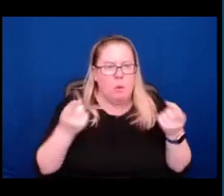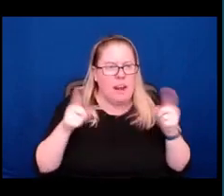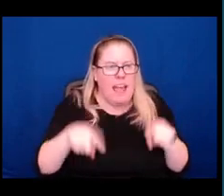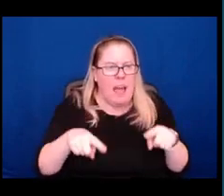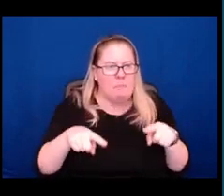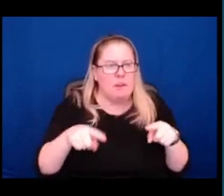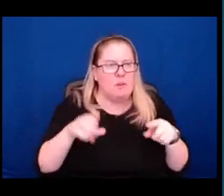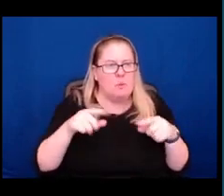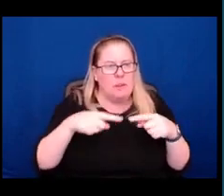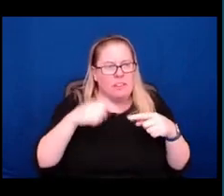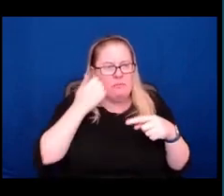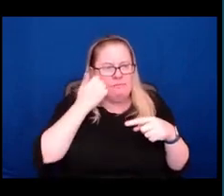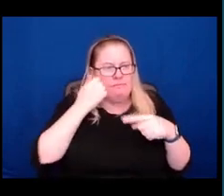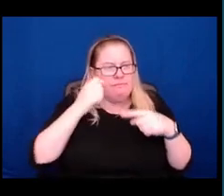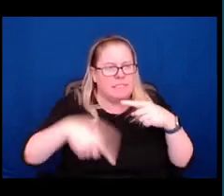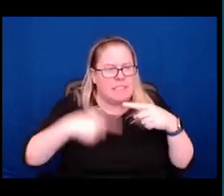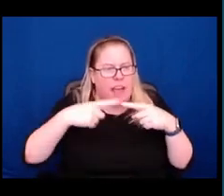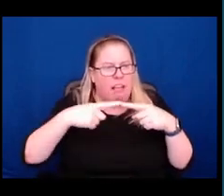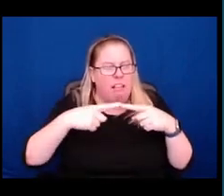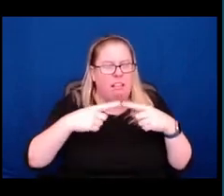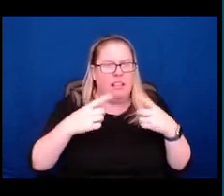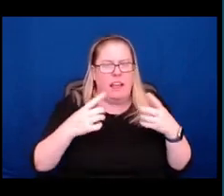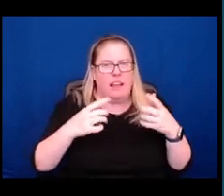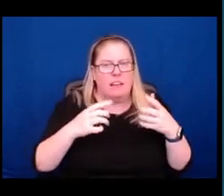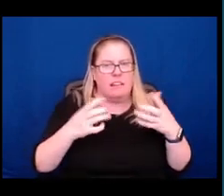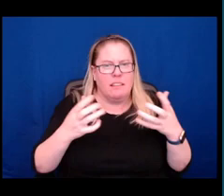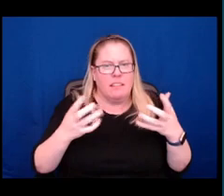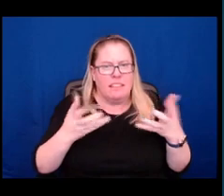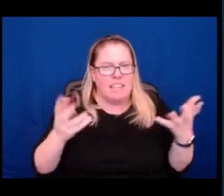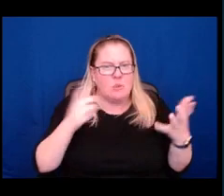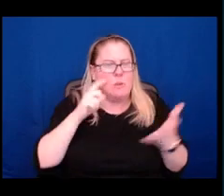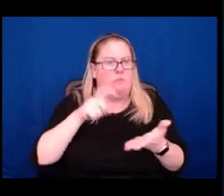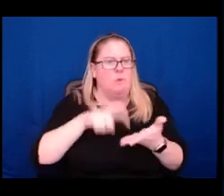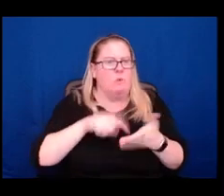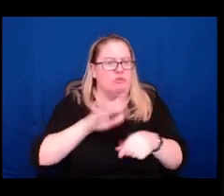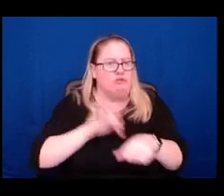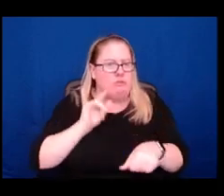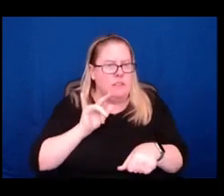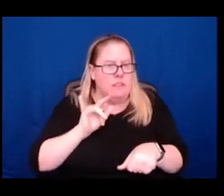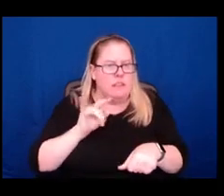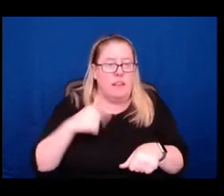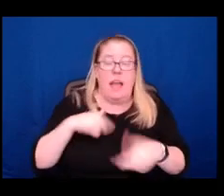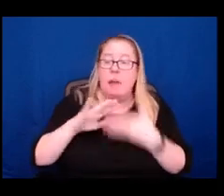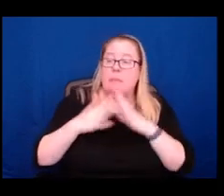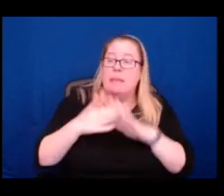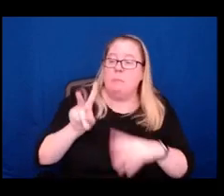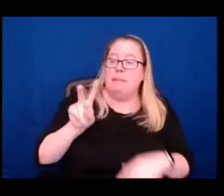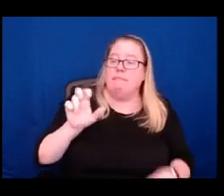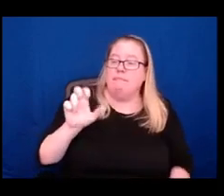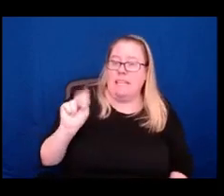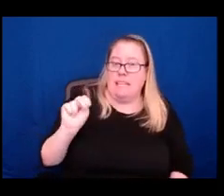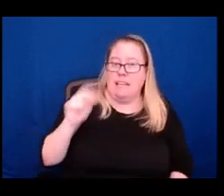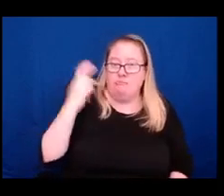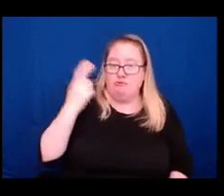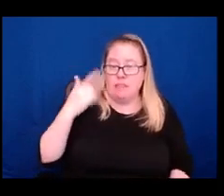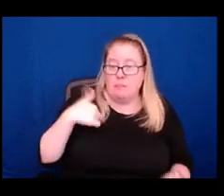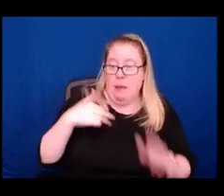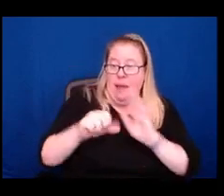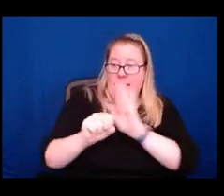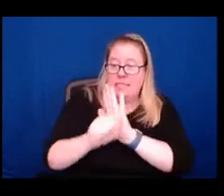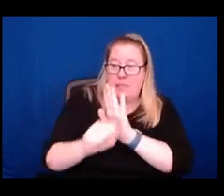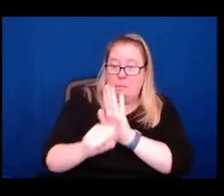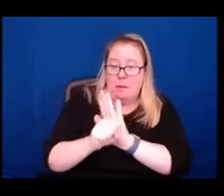what can go wrong with your cycle and the things that you need to look out for at an early age. After becoming vegan, I realized that